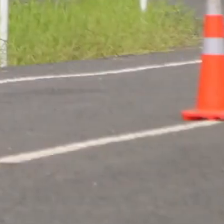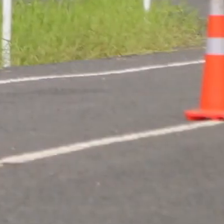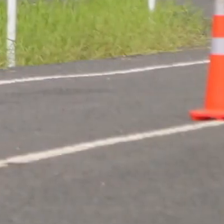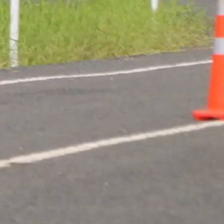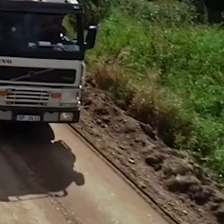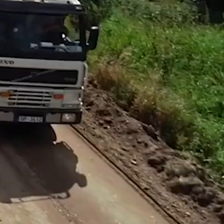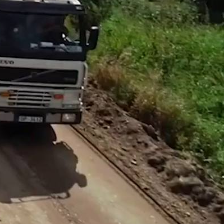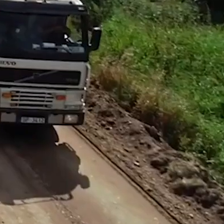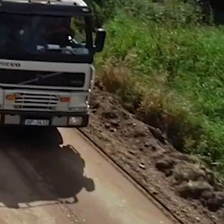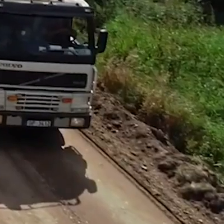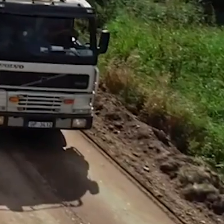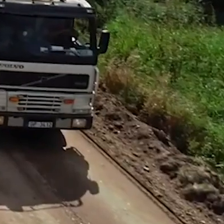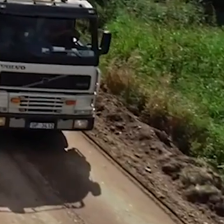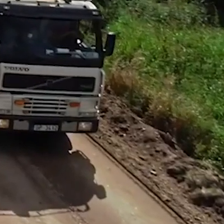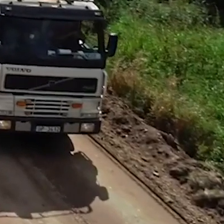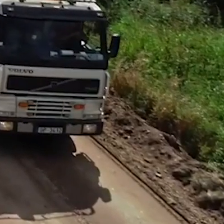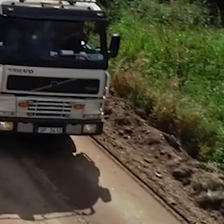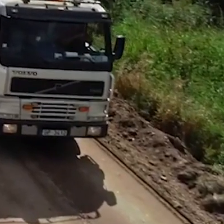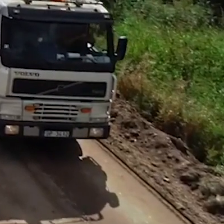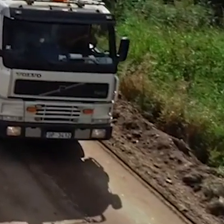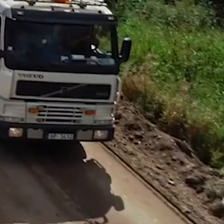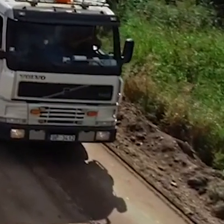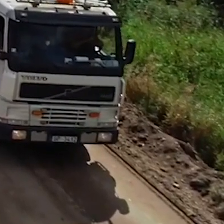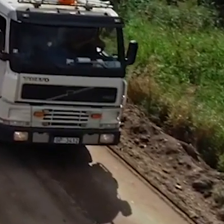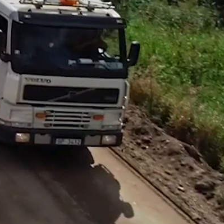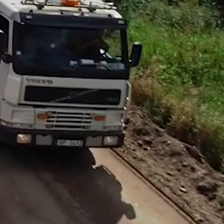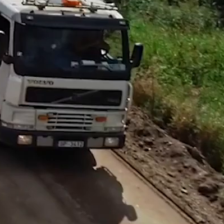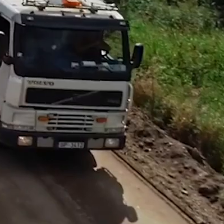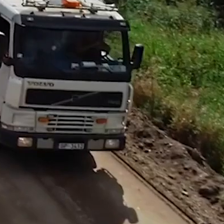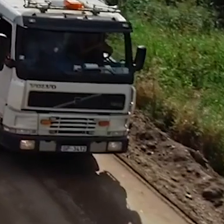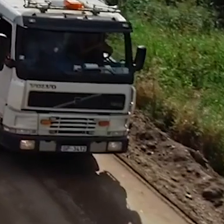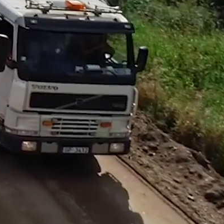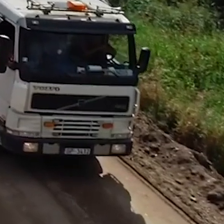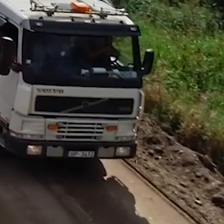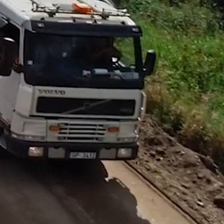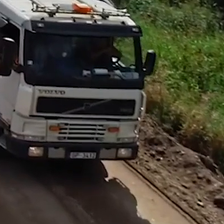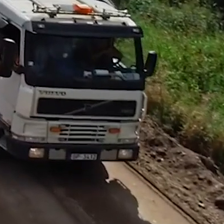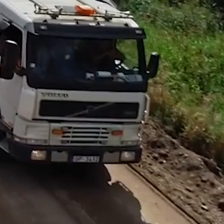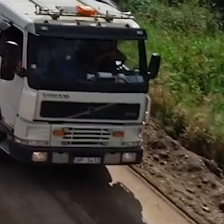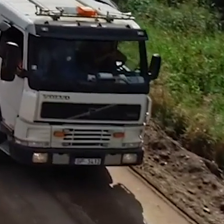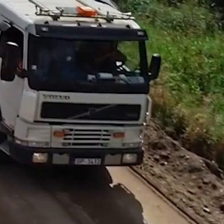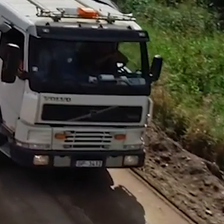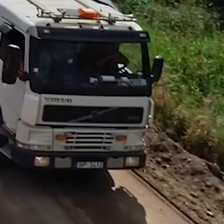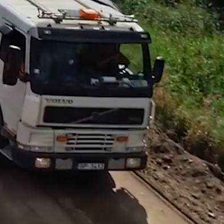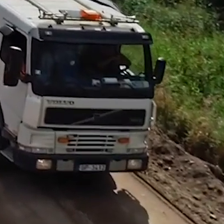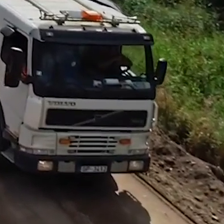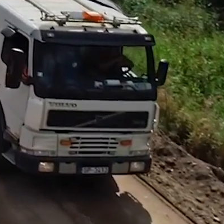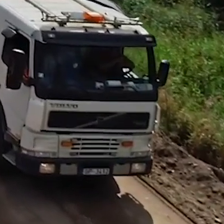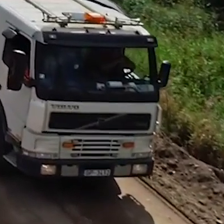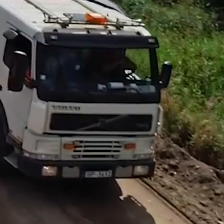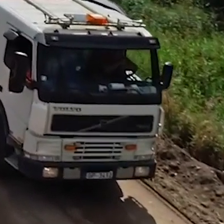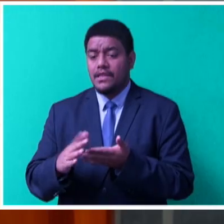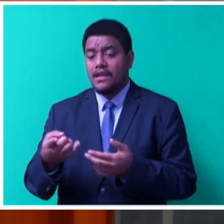bridge renewals and crossing replacements, and 26 million for new sealing and upgrading of community